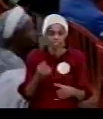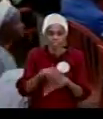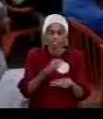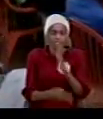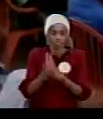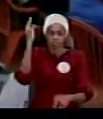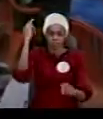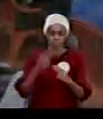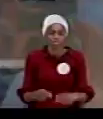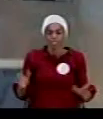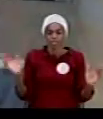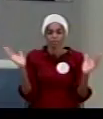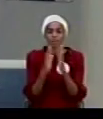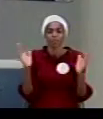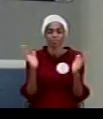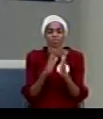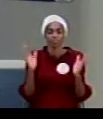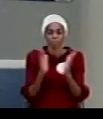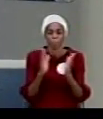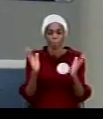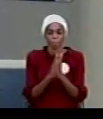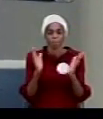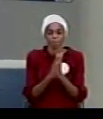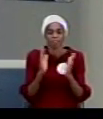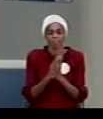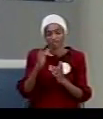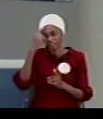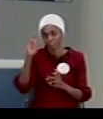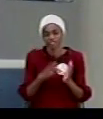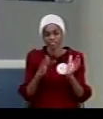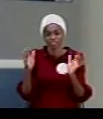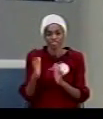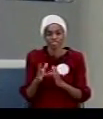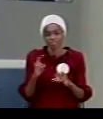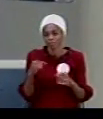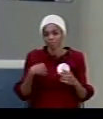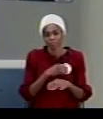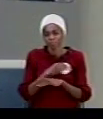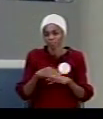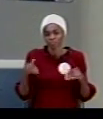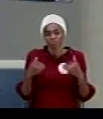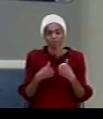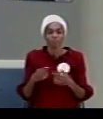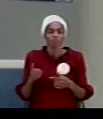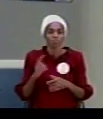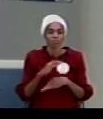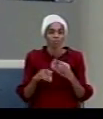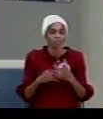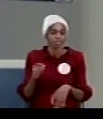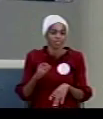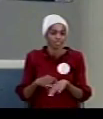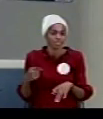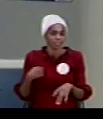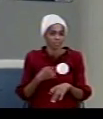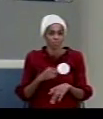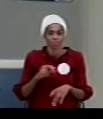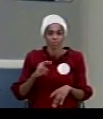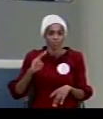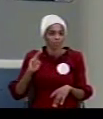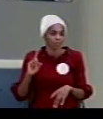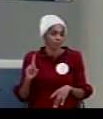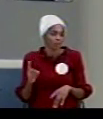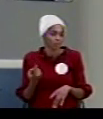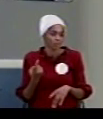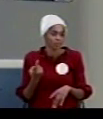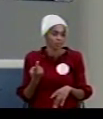together for Jesus Christ. We don't have all the time, so we will take just two more testimonies. The rest